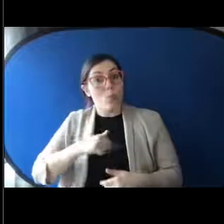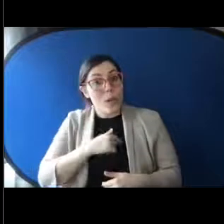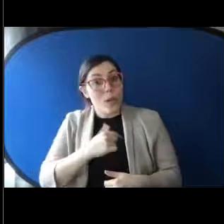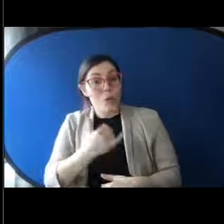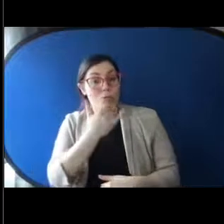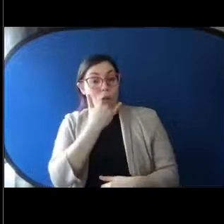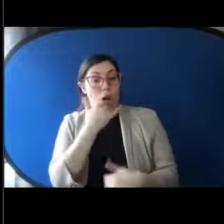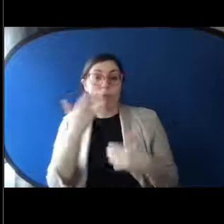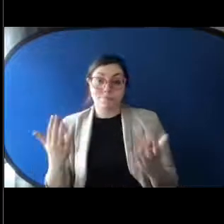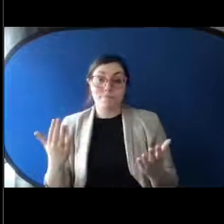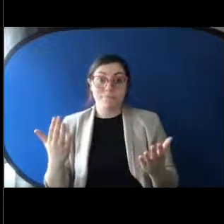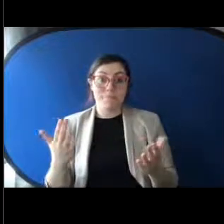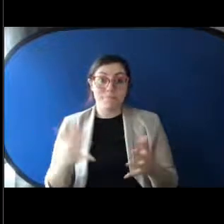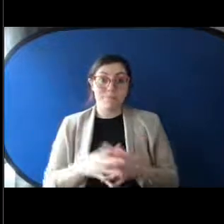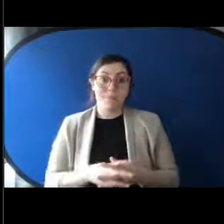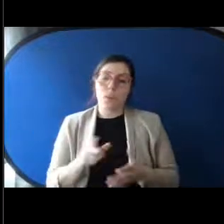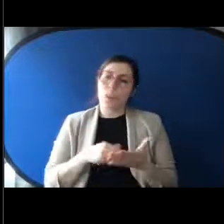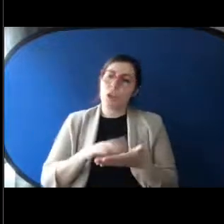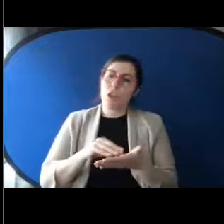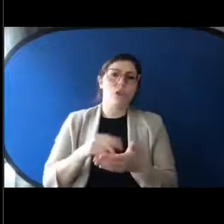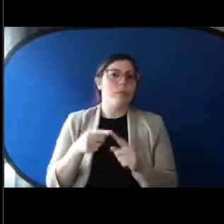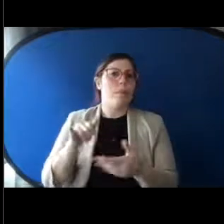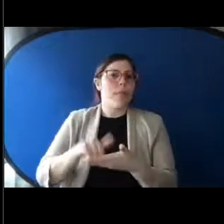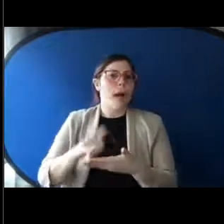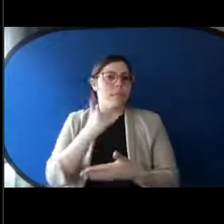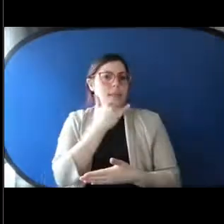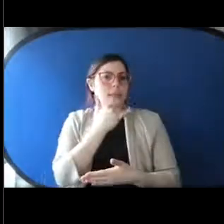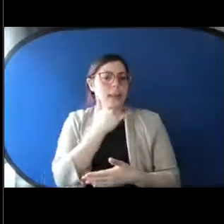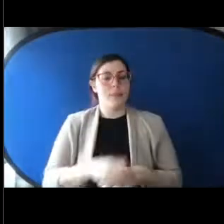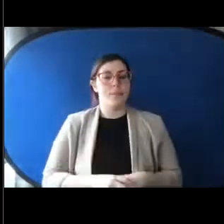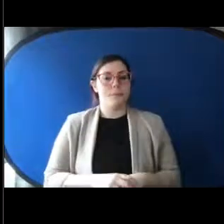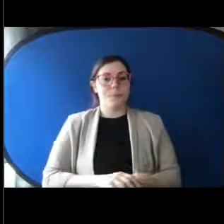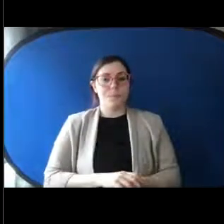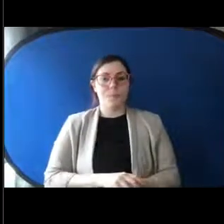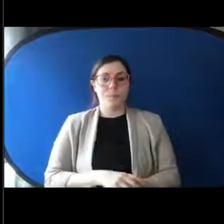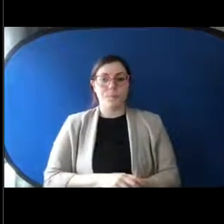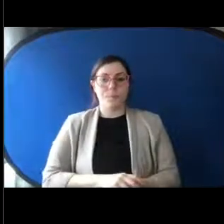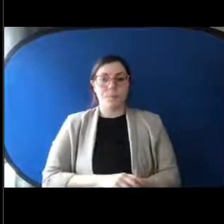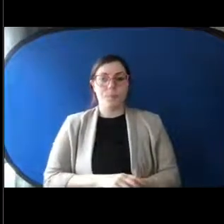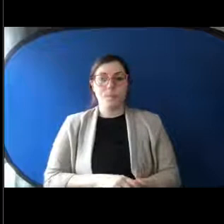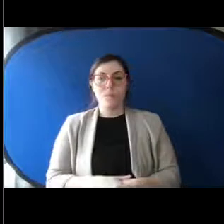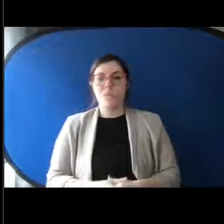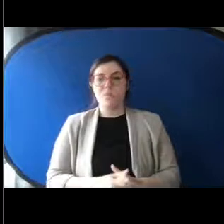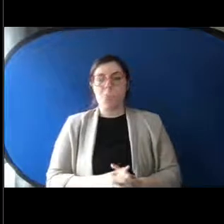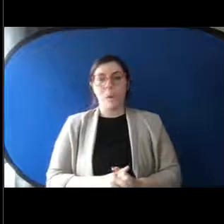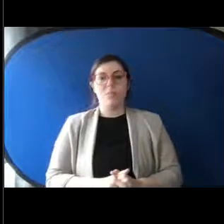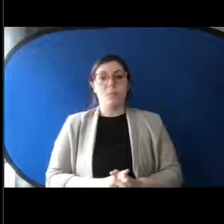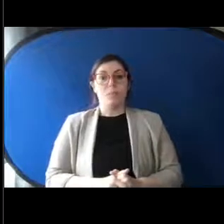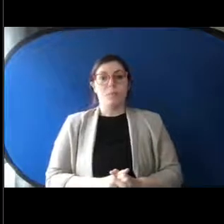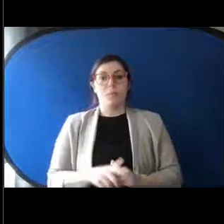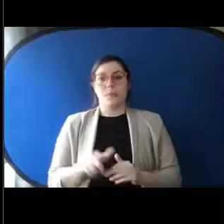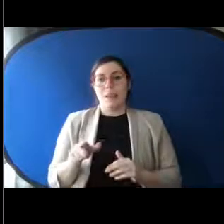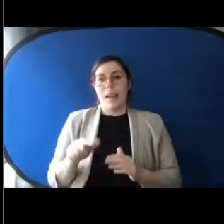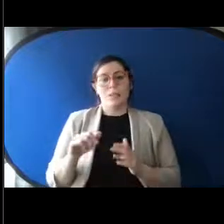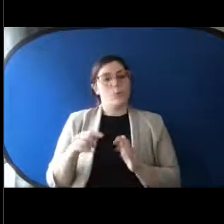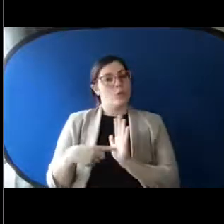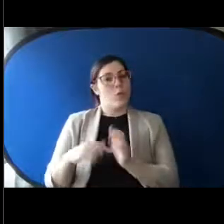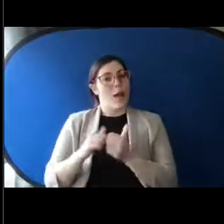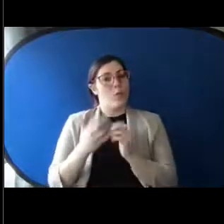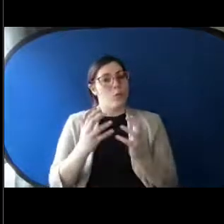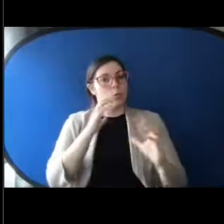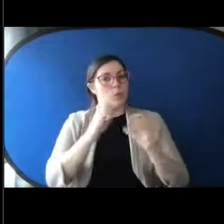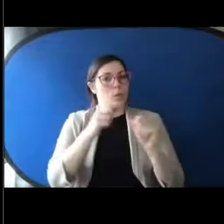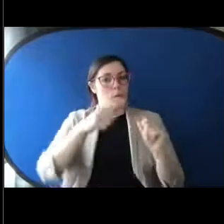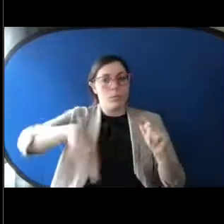we put it right and what we learned in the process. And hopefully that's illustrative of how we're going to communicate this to other members of our community. Next slide,